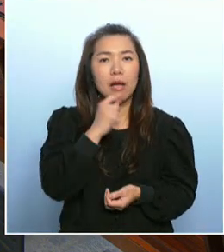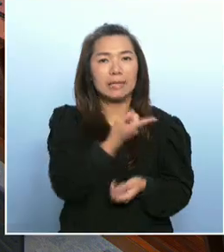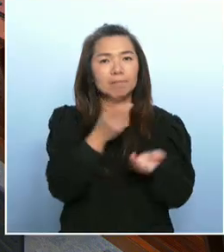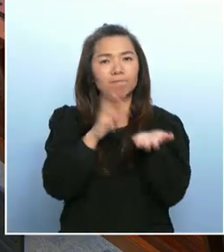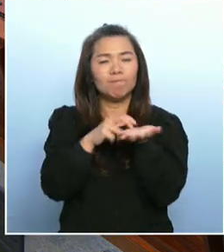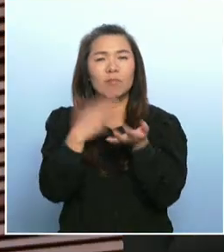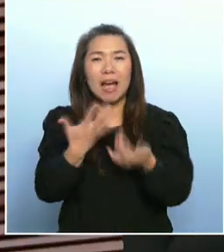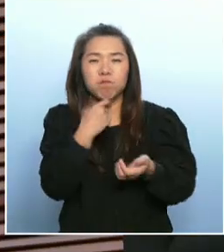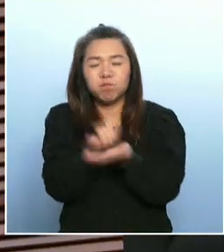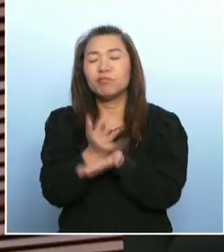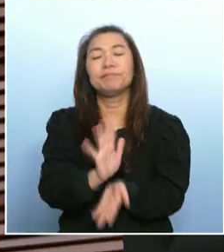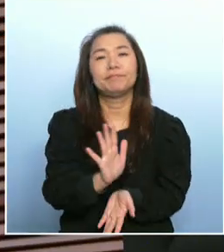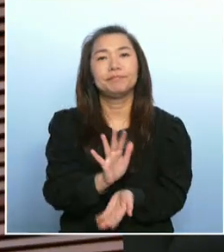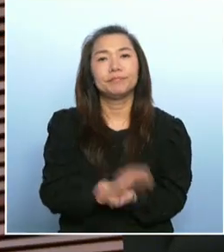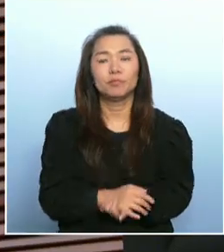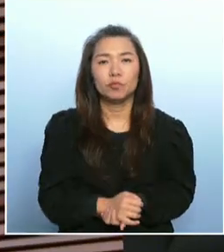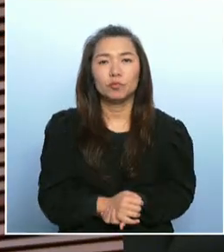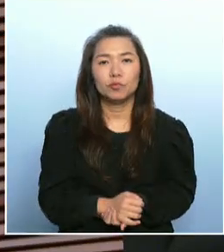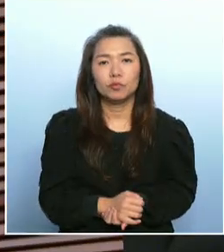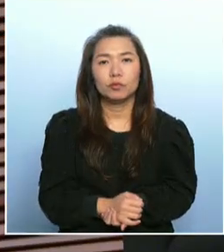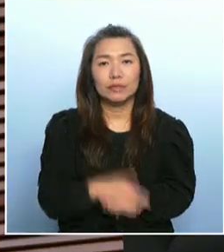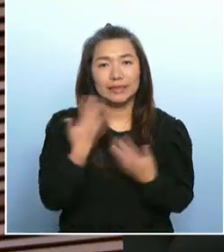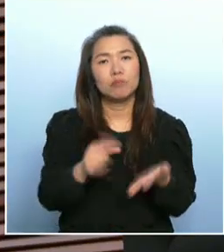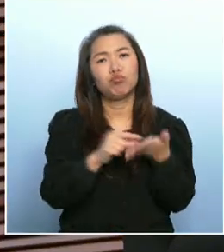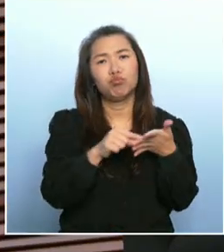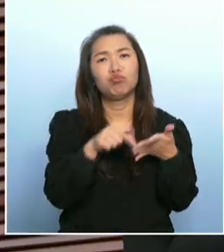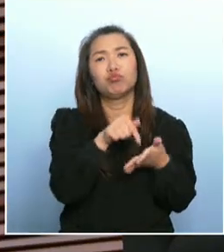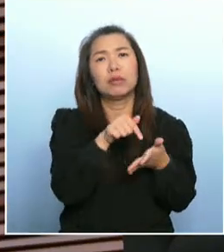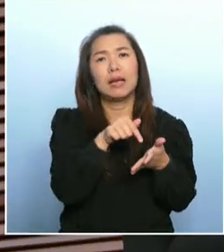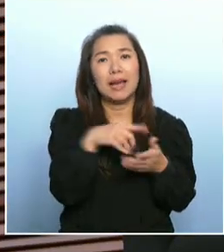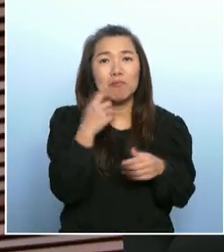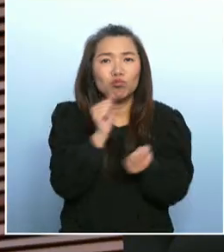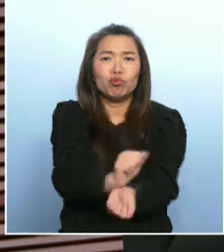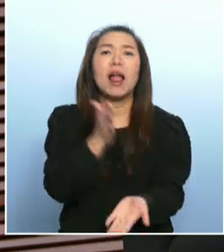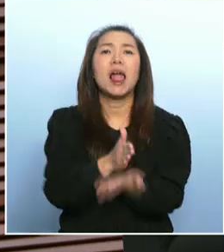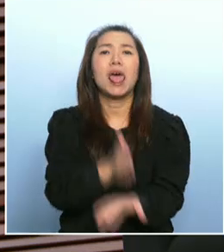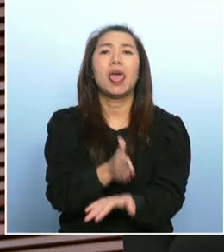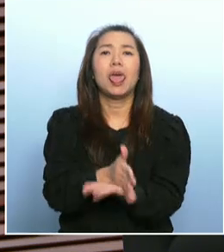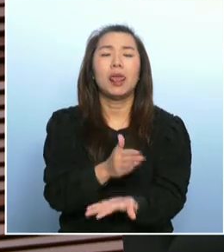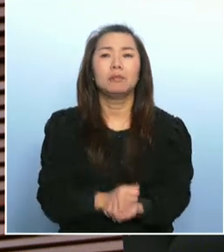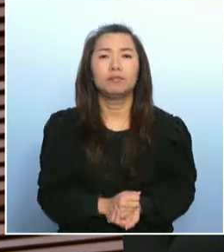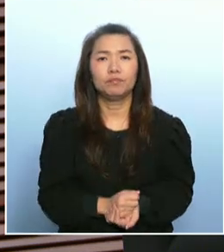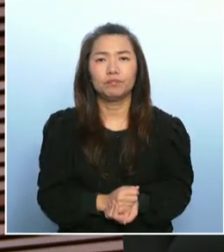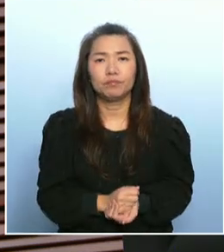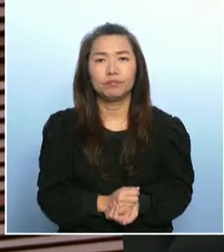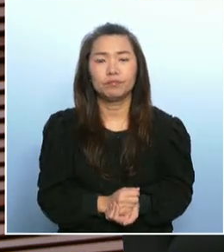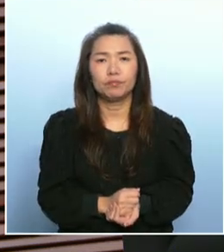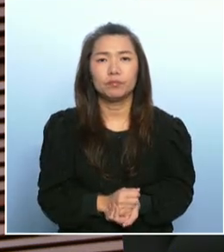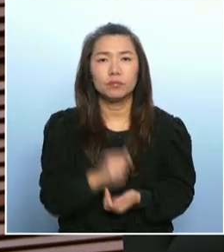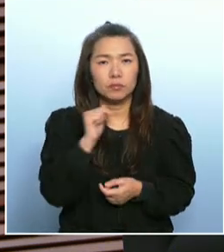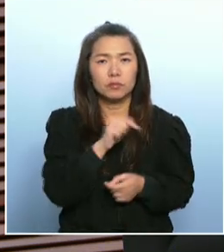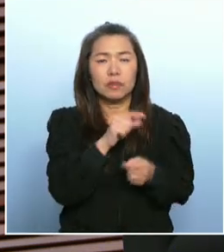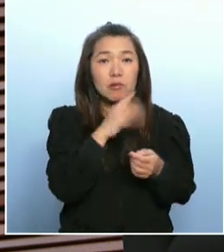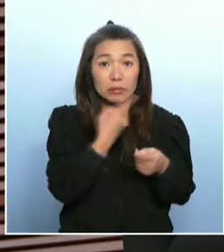the statistics in future. We do not want to comment on individual cases here. We are residential care services. It is not a